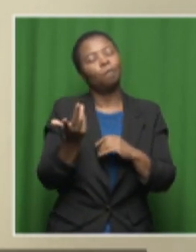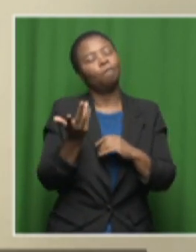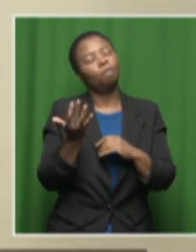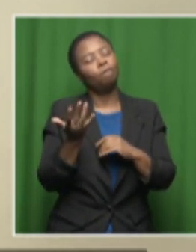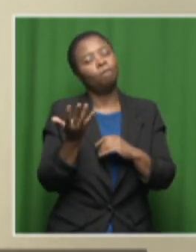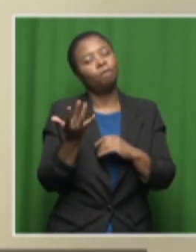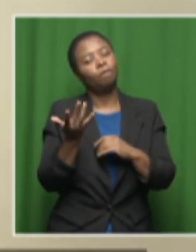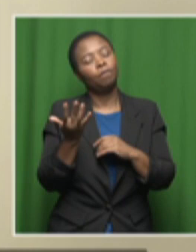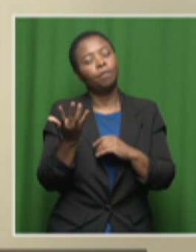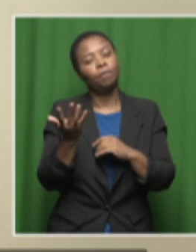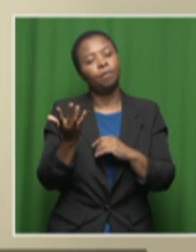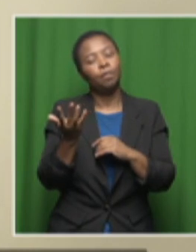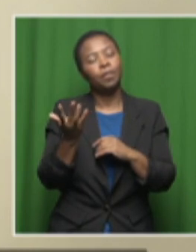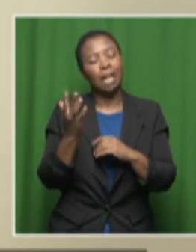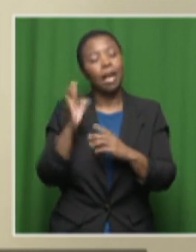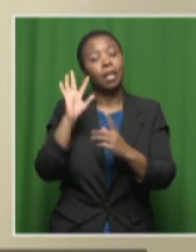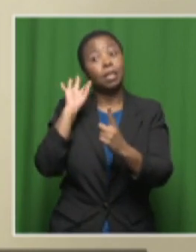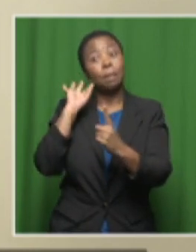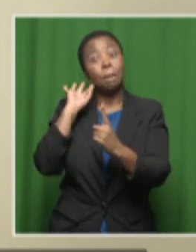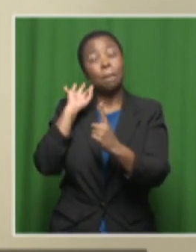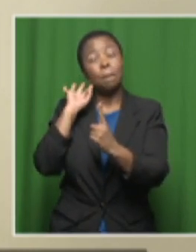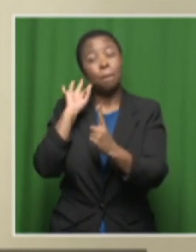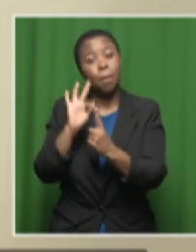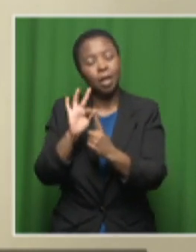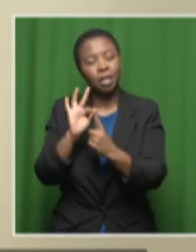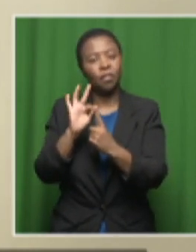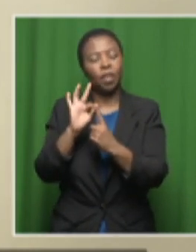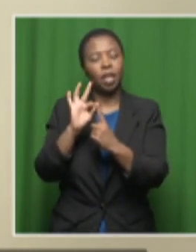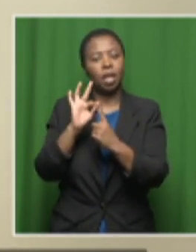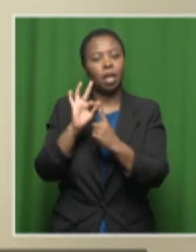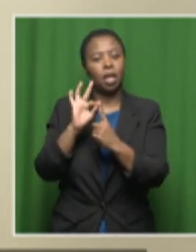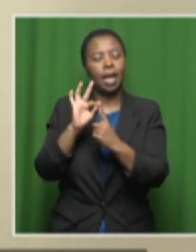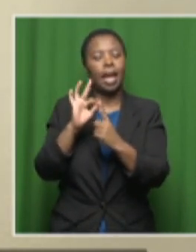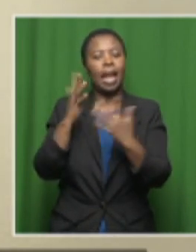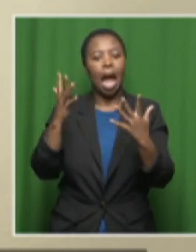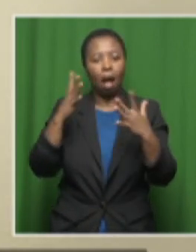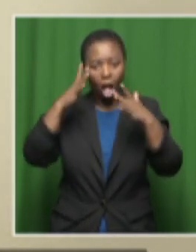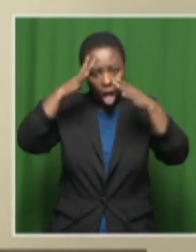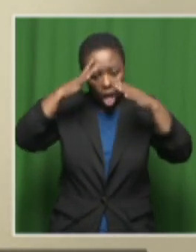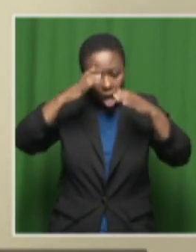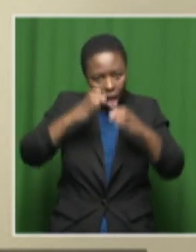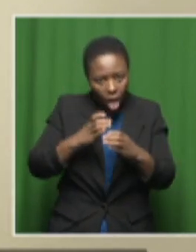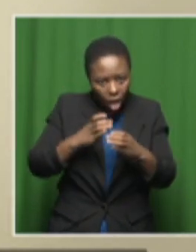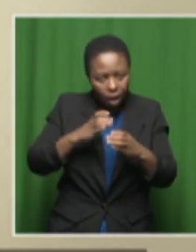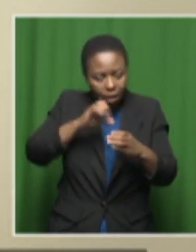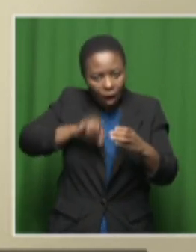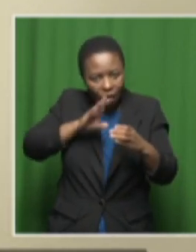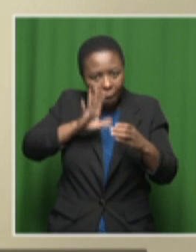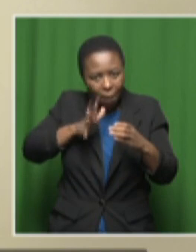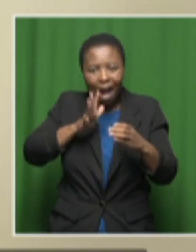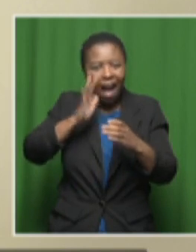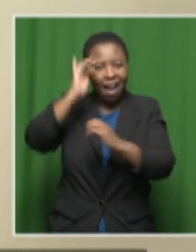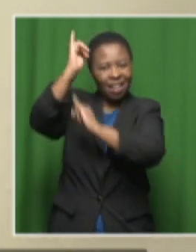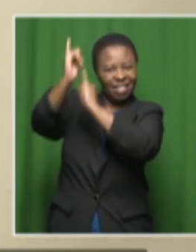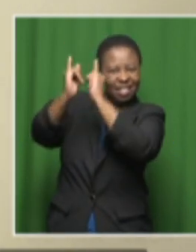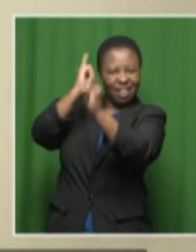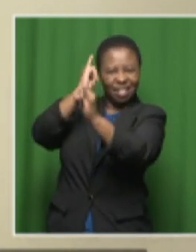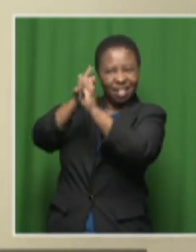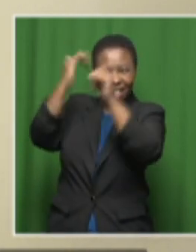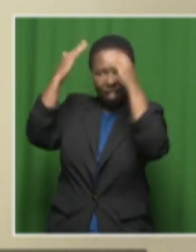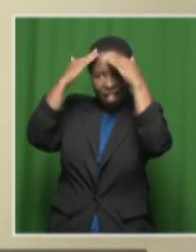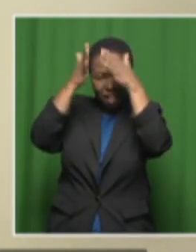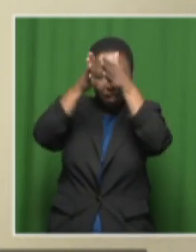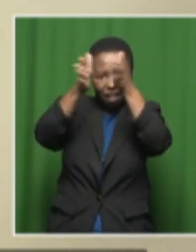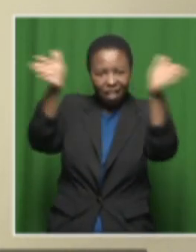it's given me specificity outside of this country. And being outside of this country has also made me understand